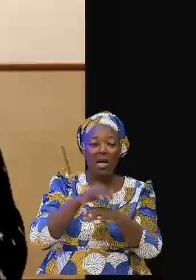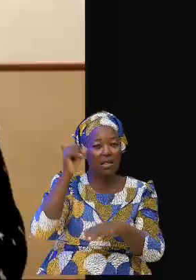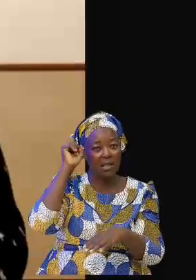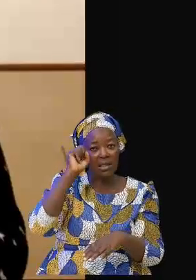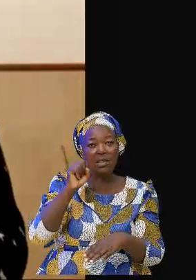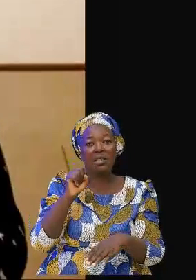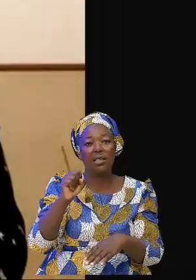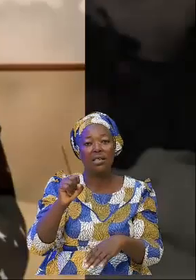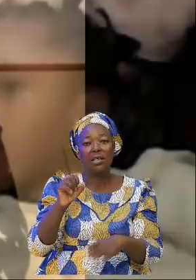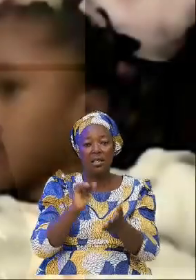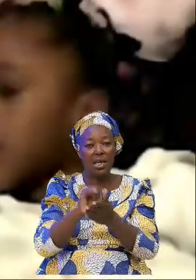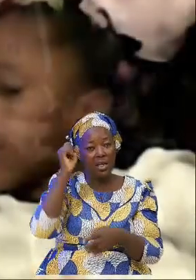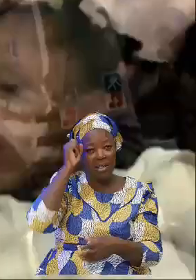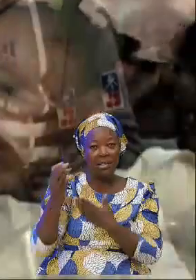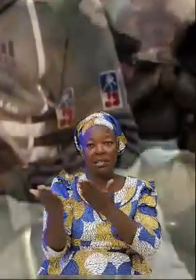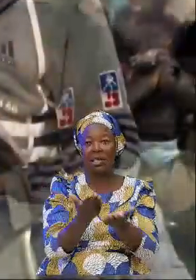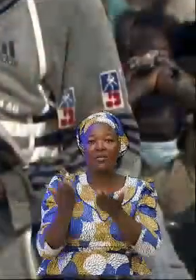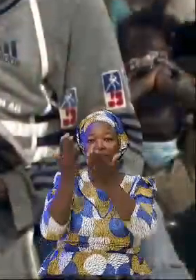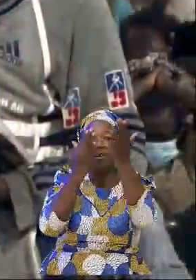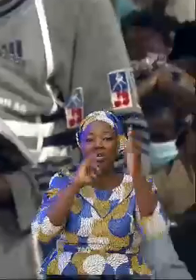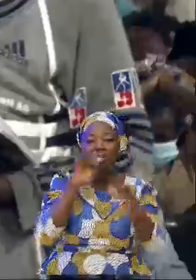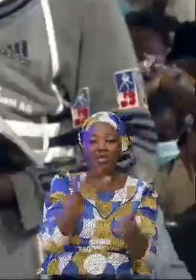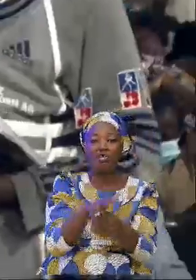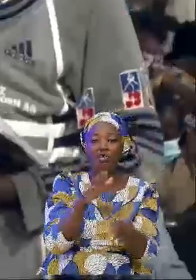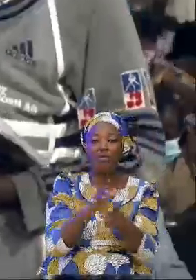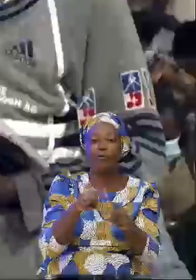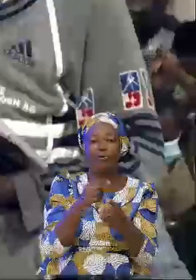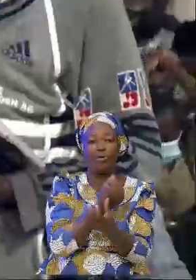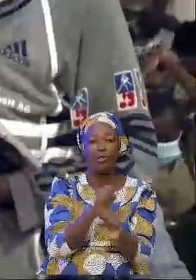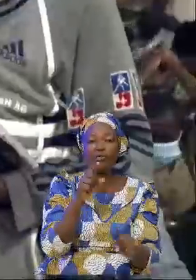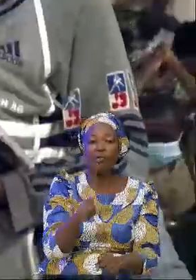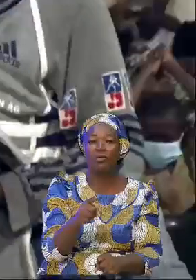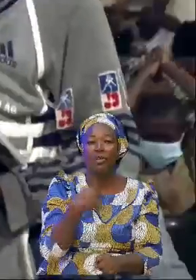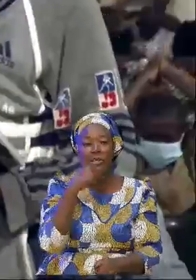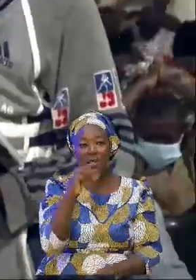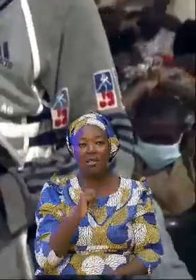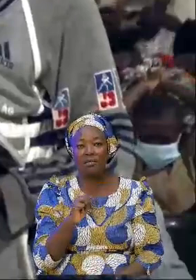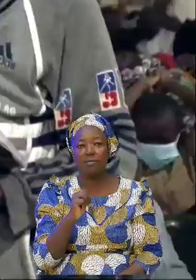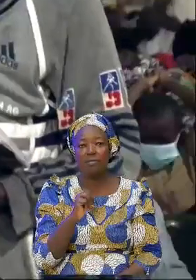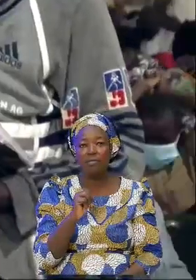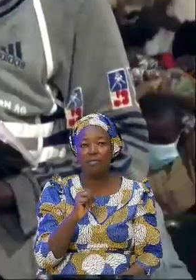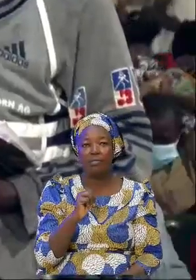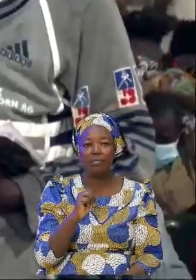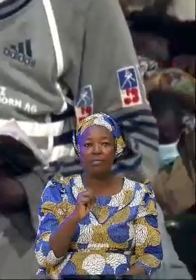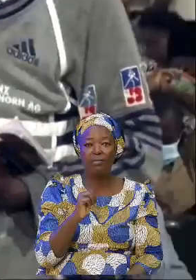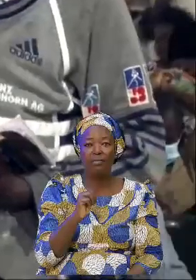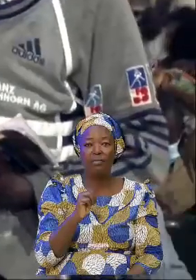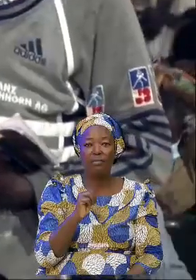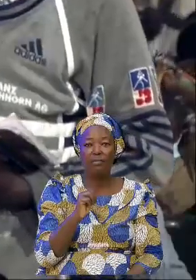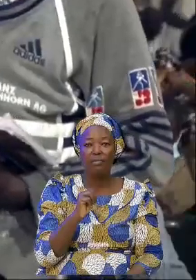and that his sacrifice is enough to save you. Tell him.